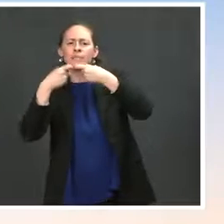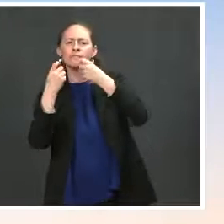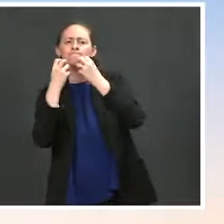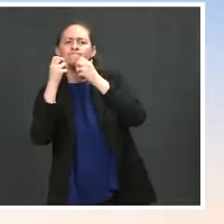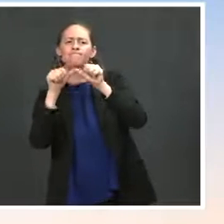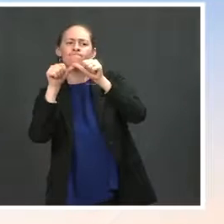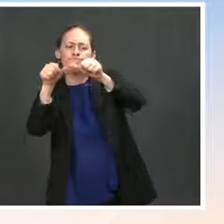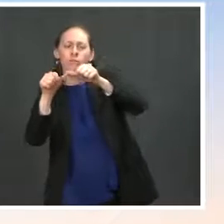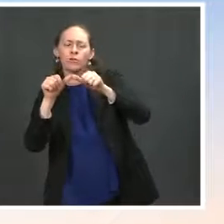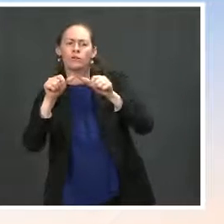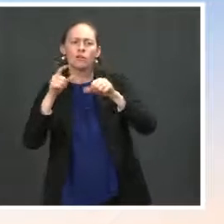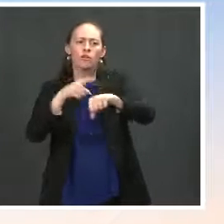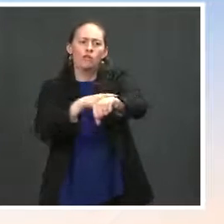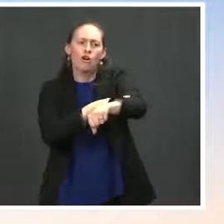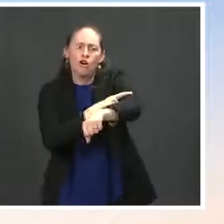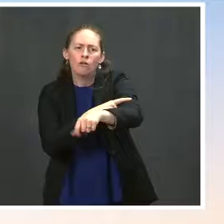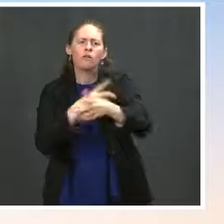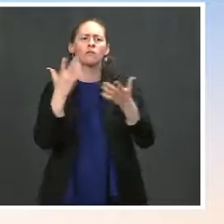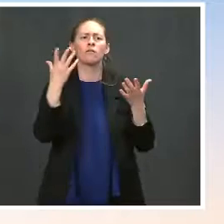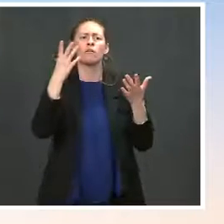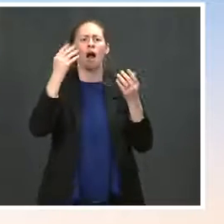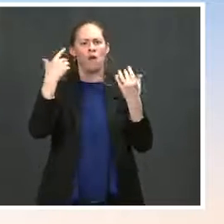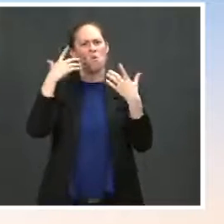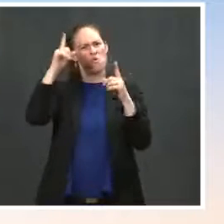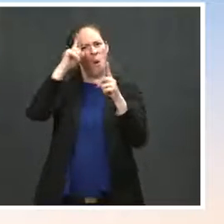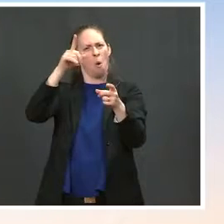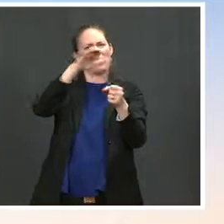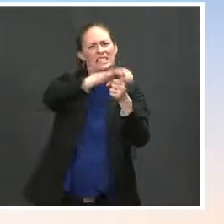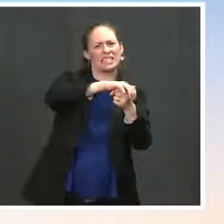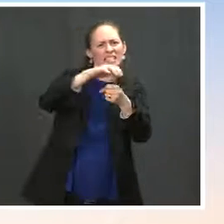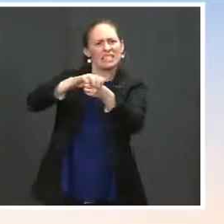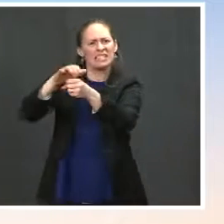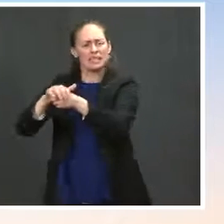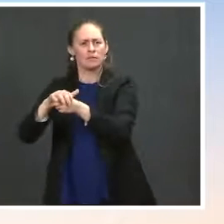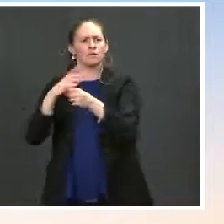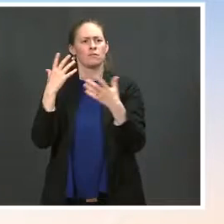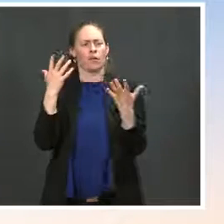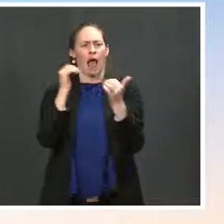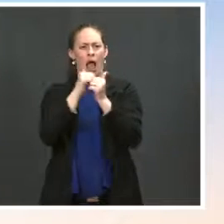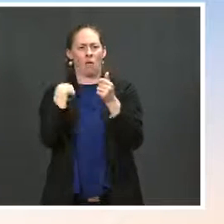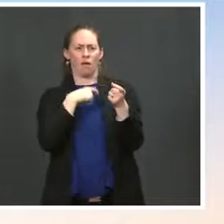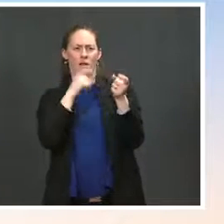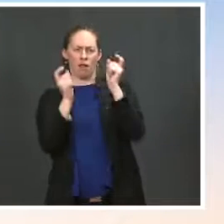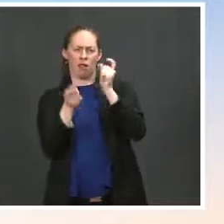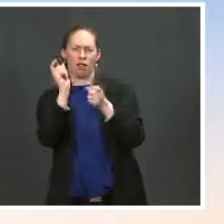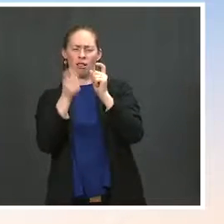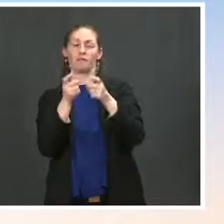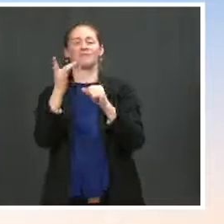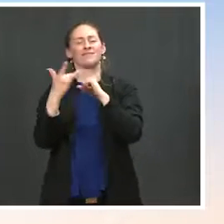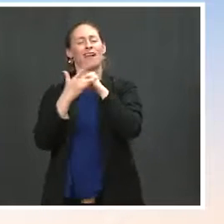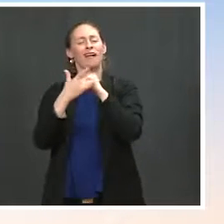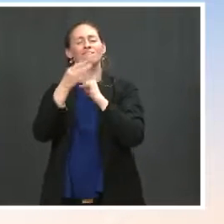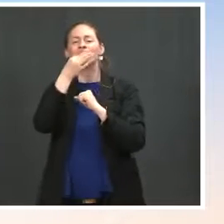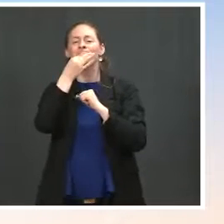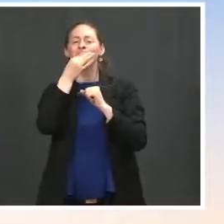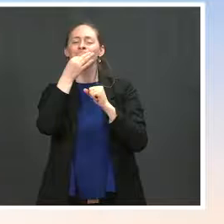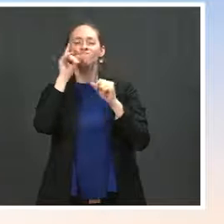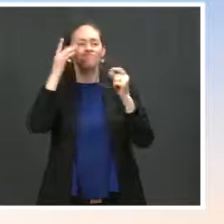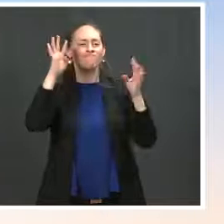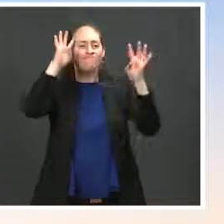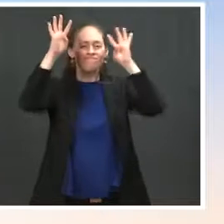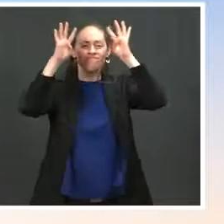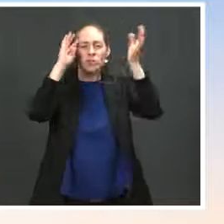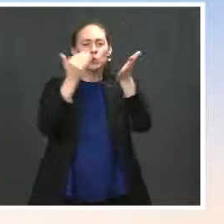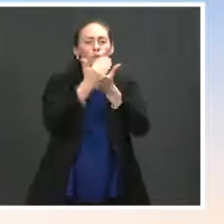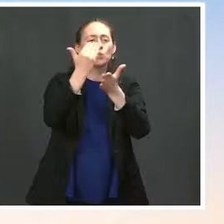capture from the atmosphere. Some technology is going to break through here, folks. And one of the things I know the president's thinking about is how